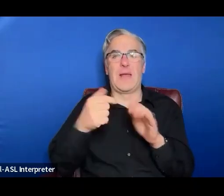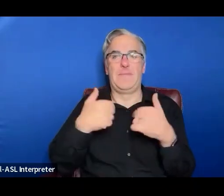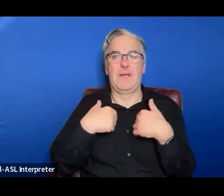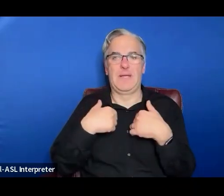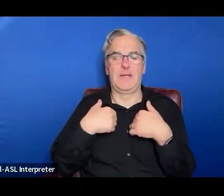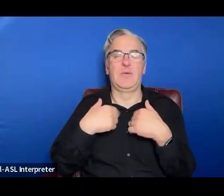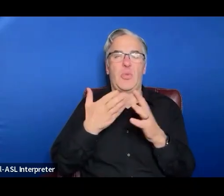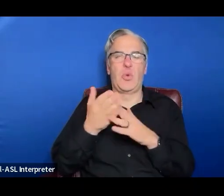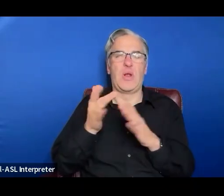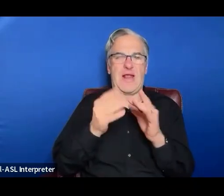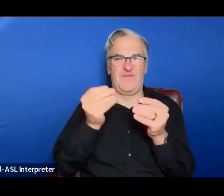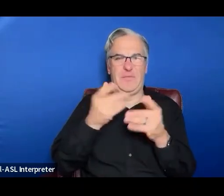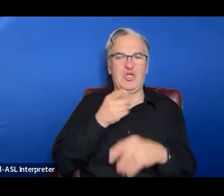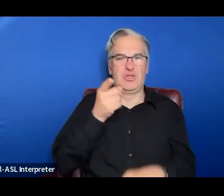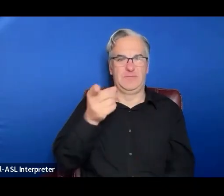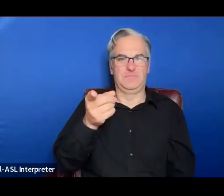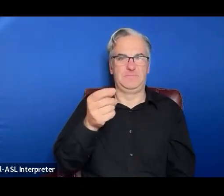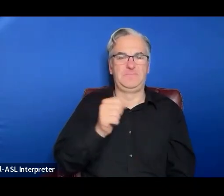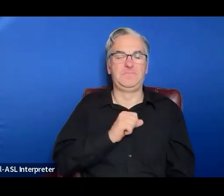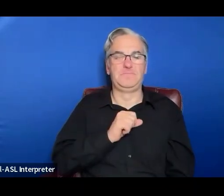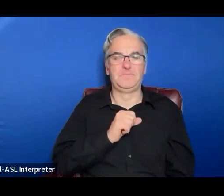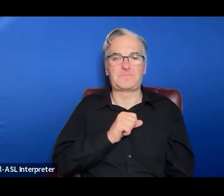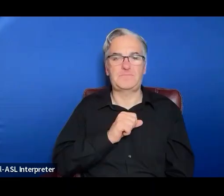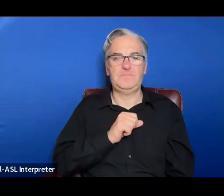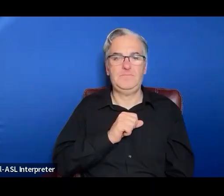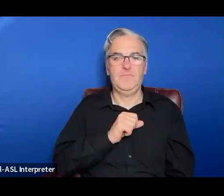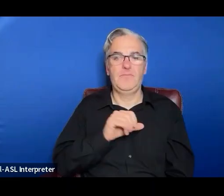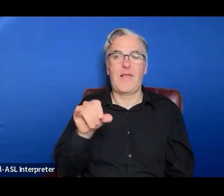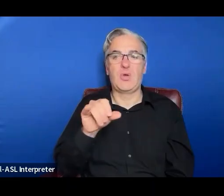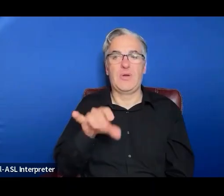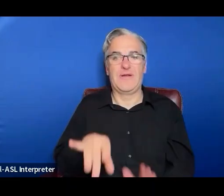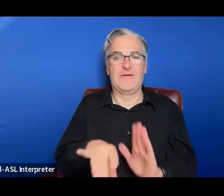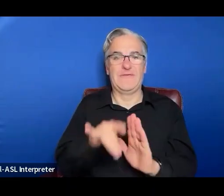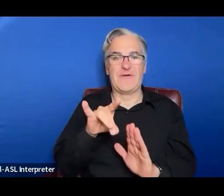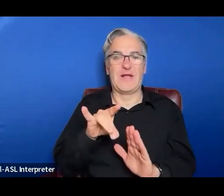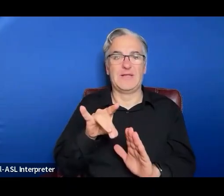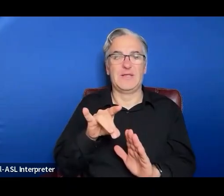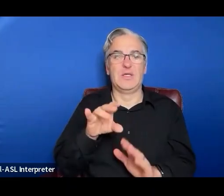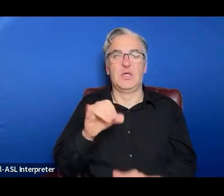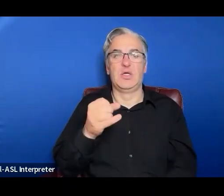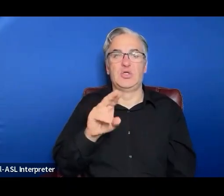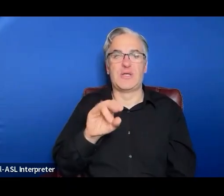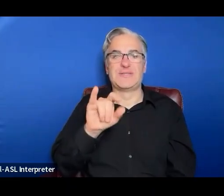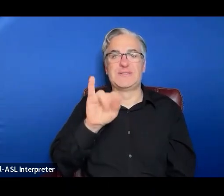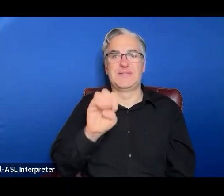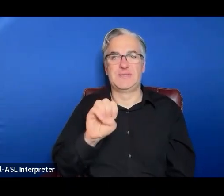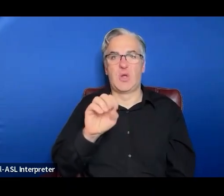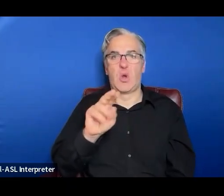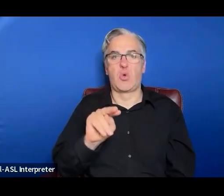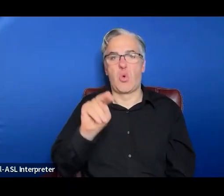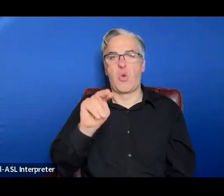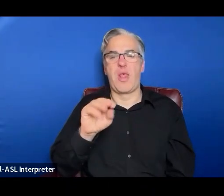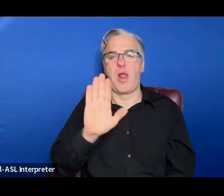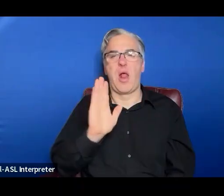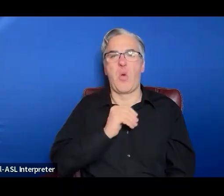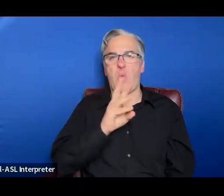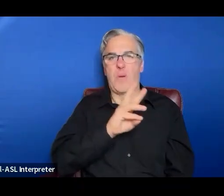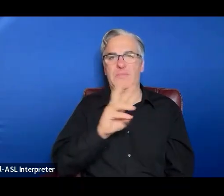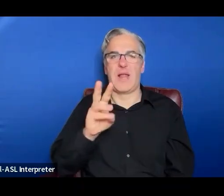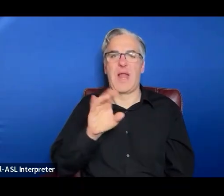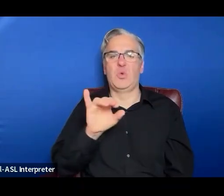those contact information spots, and you can find Justice North on our website and all those social